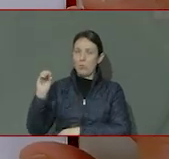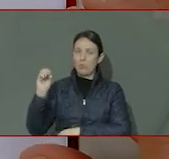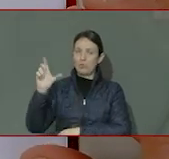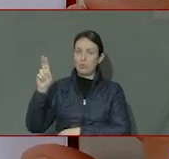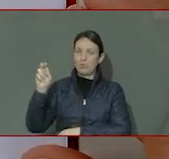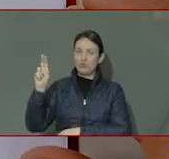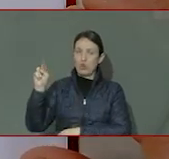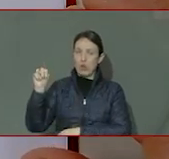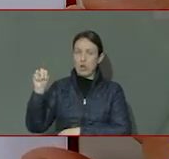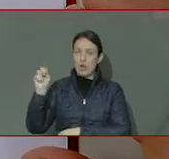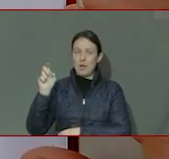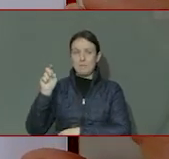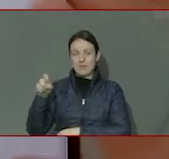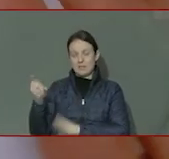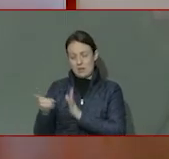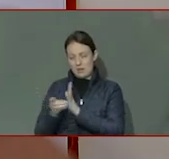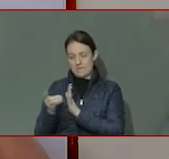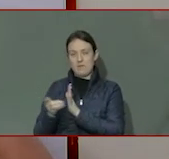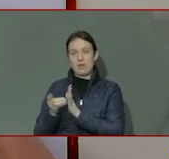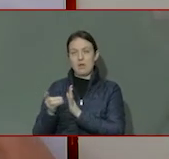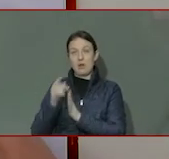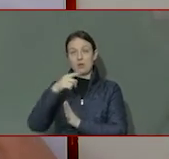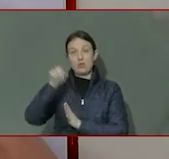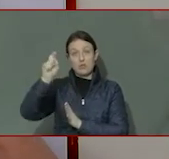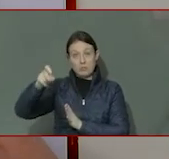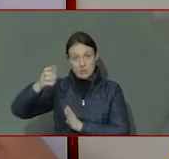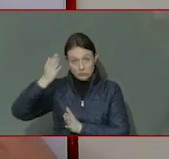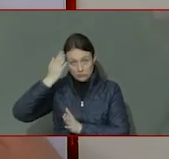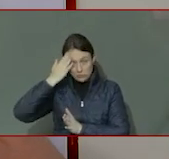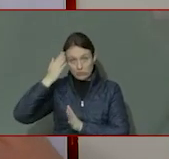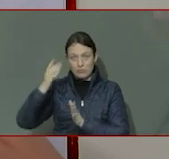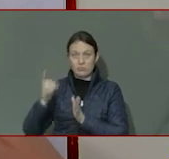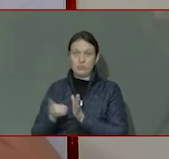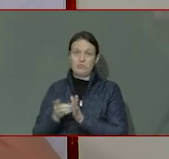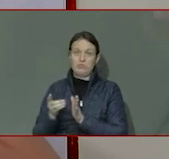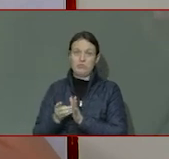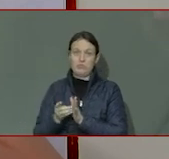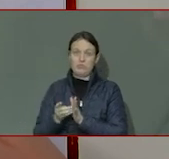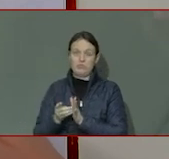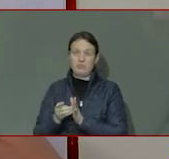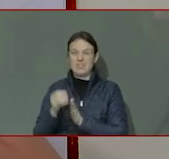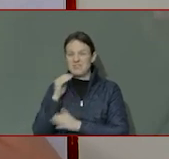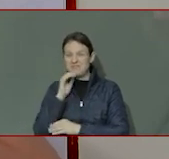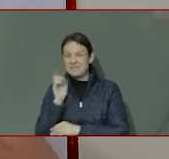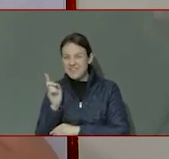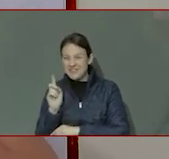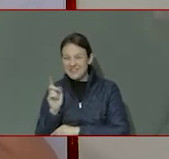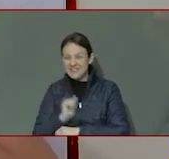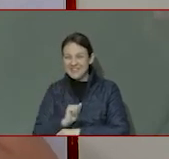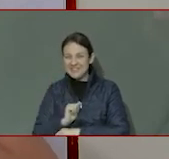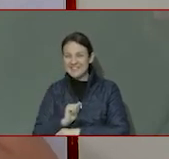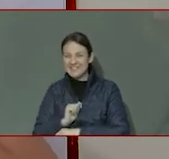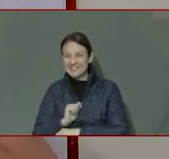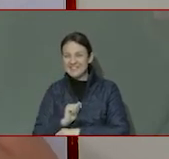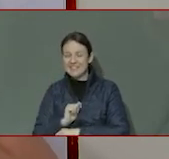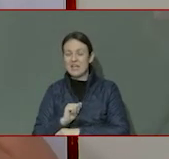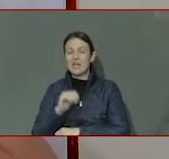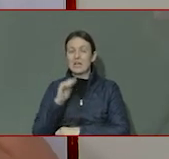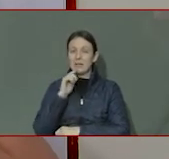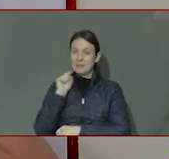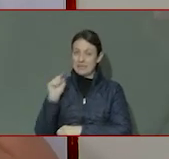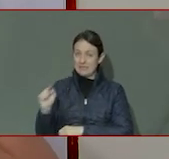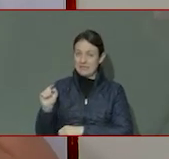So you need to know what a standard solution is. A standard solution, like I said, is a